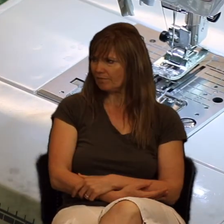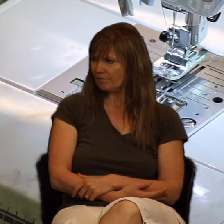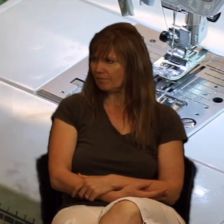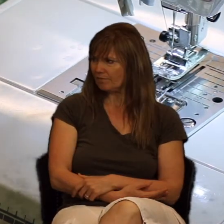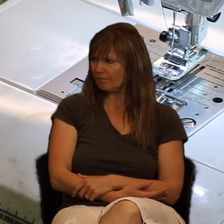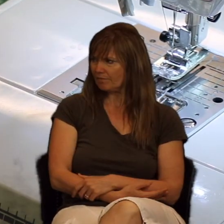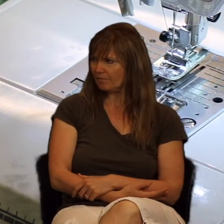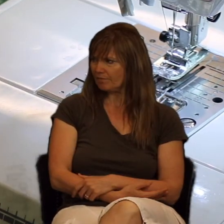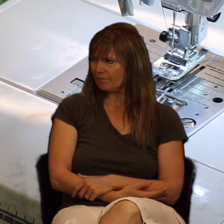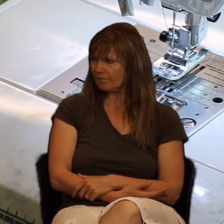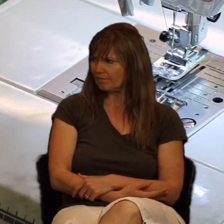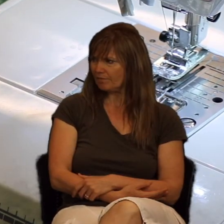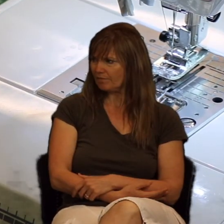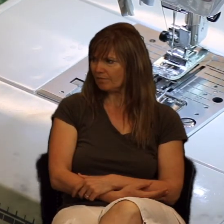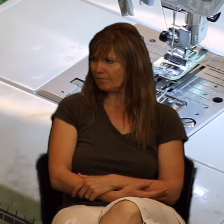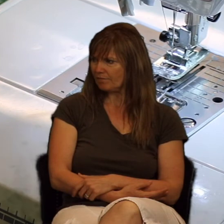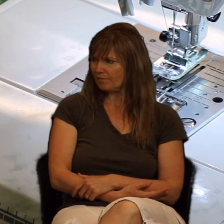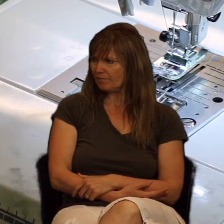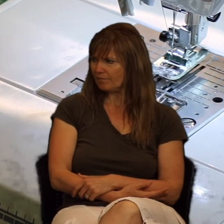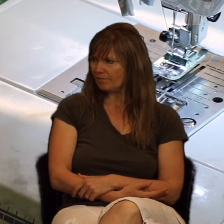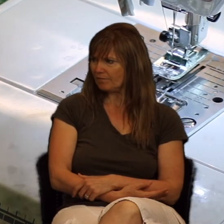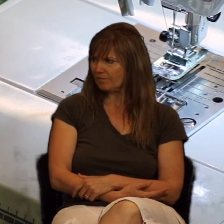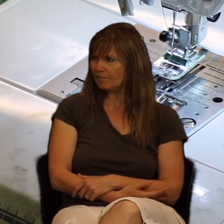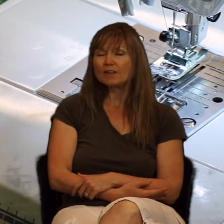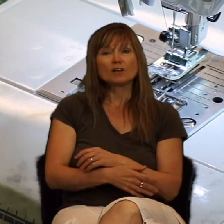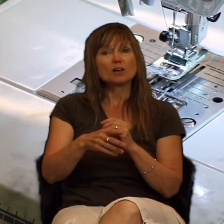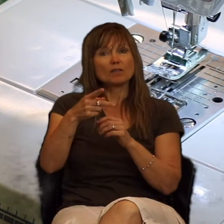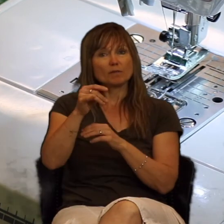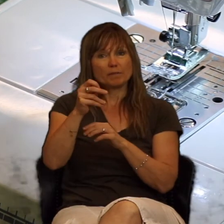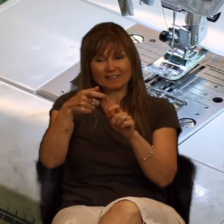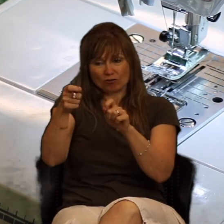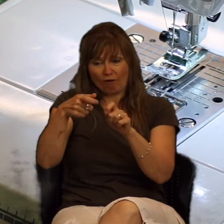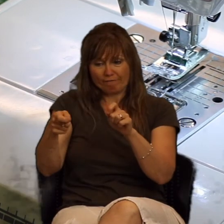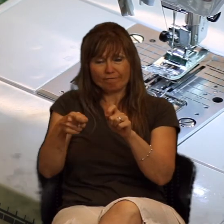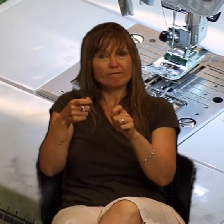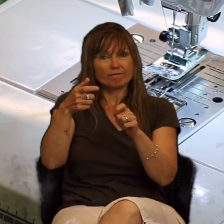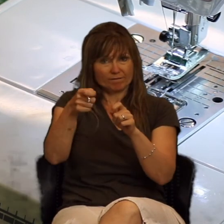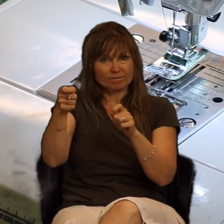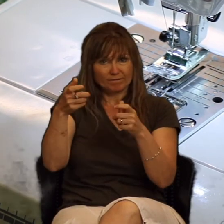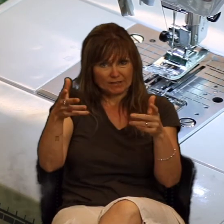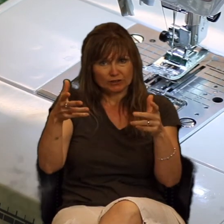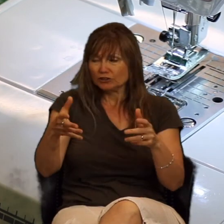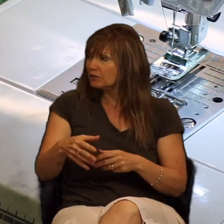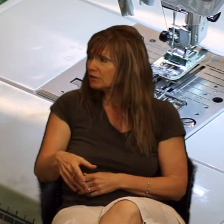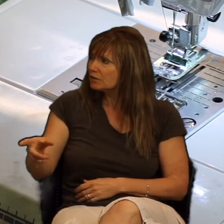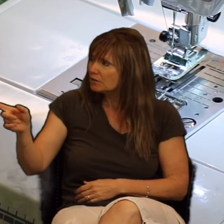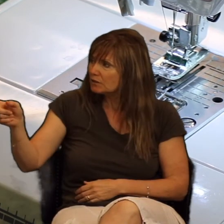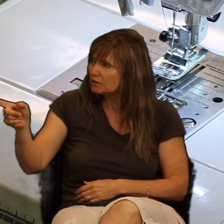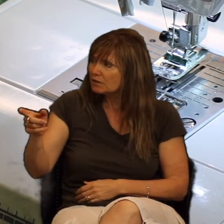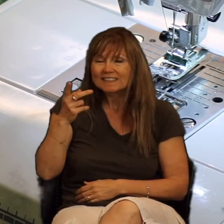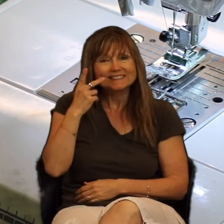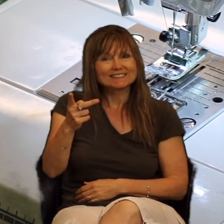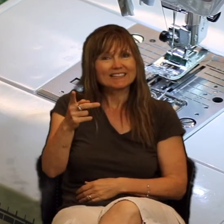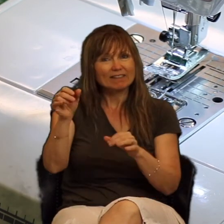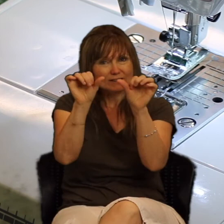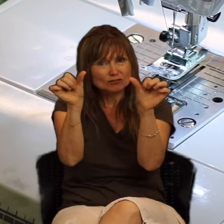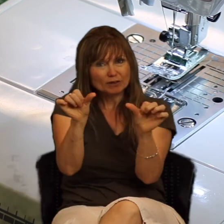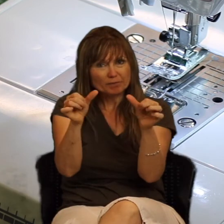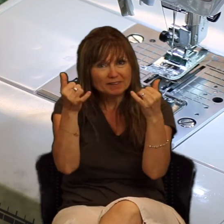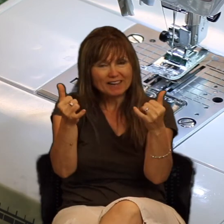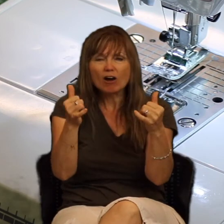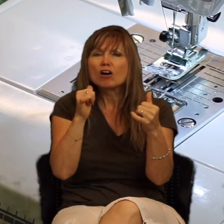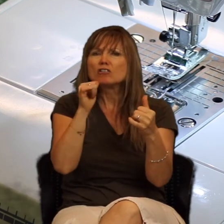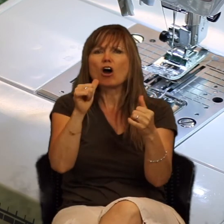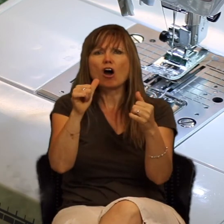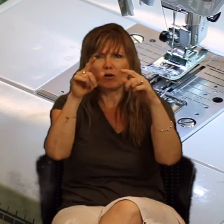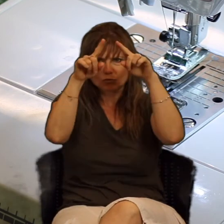And then once I remove the pins, we have a shape that's not quite